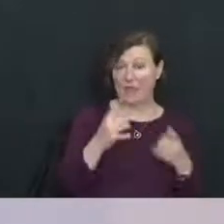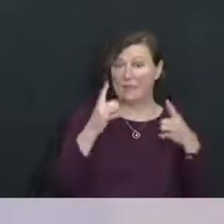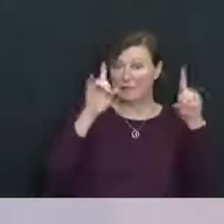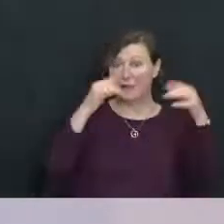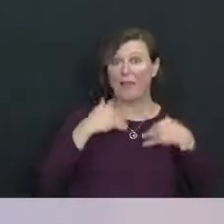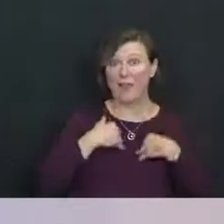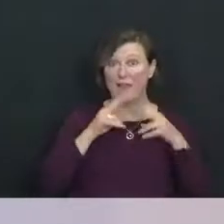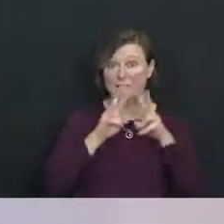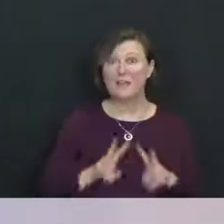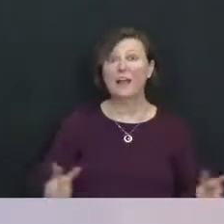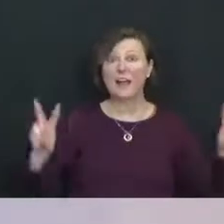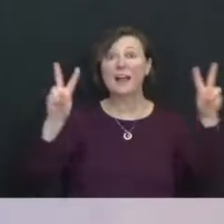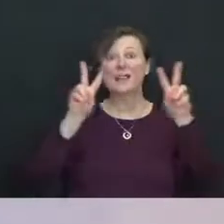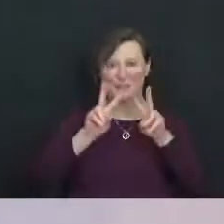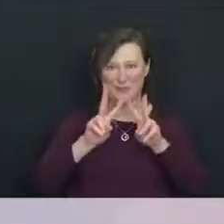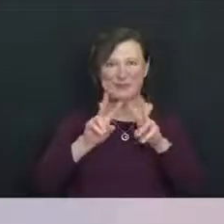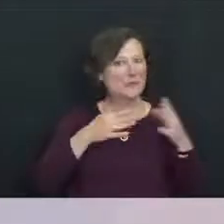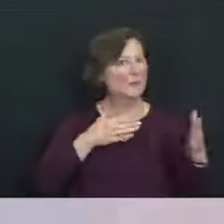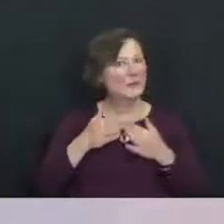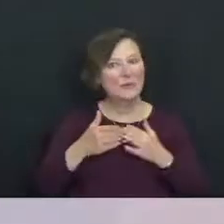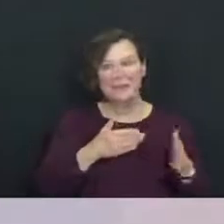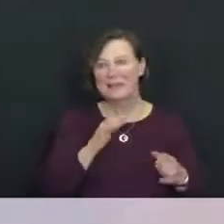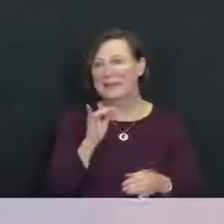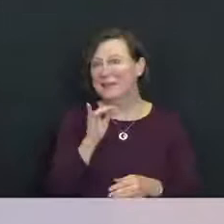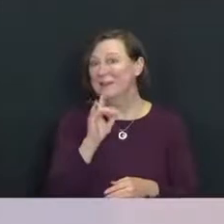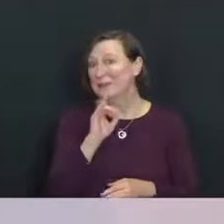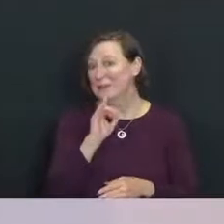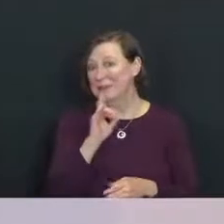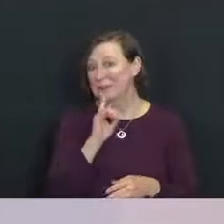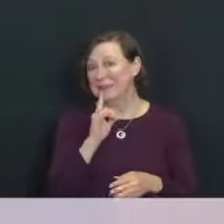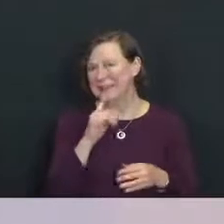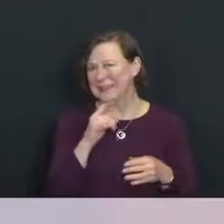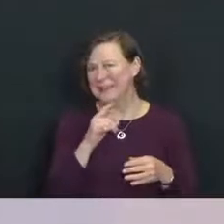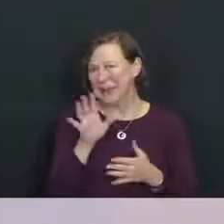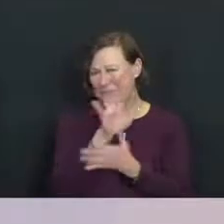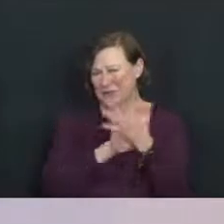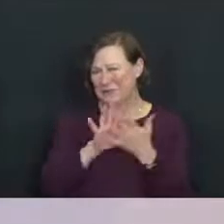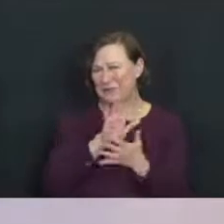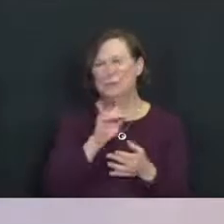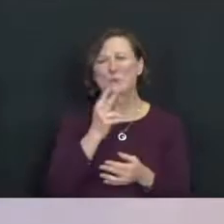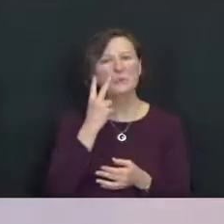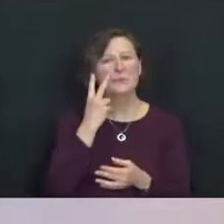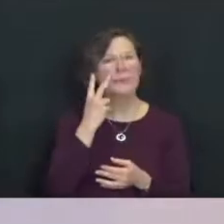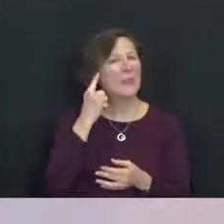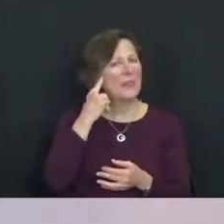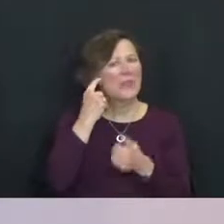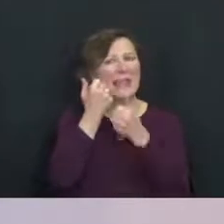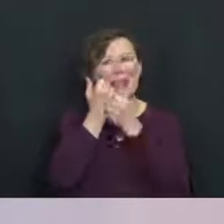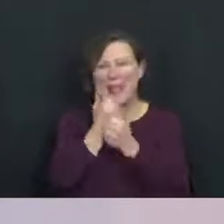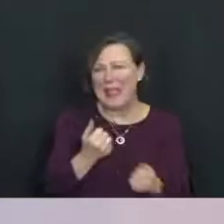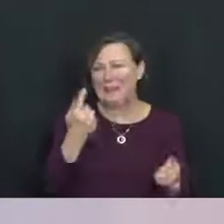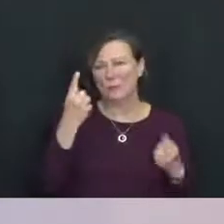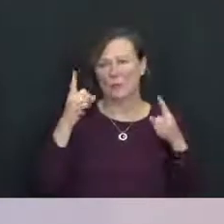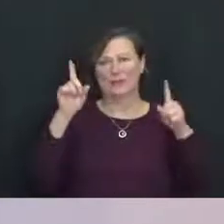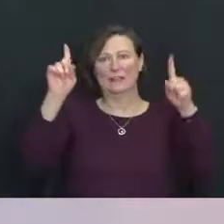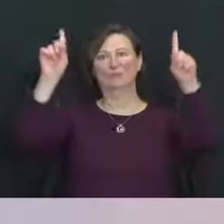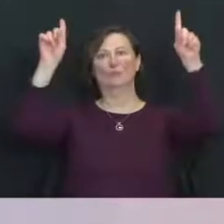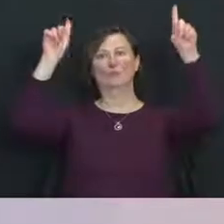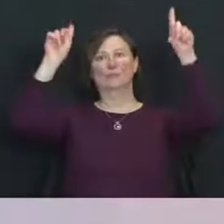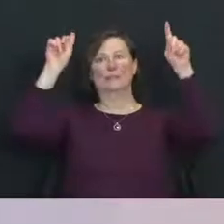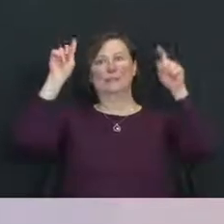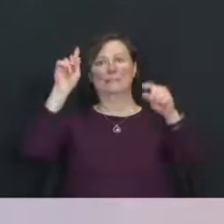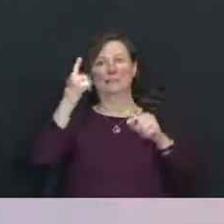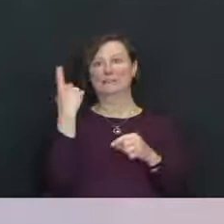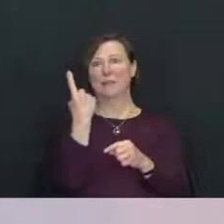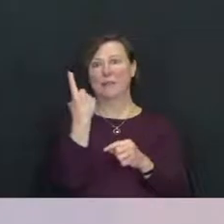value, even though, really, it's deluded to think that anyone achieves anything all alone. If you